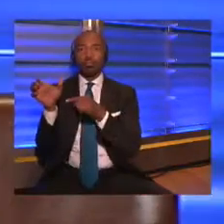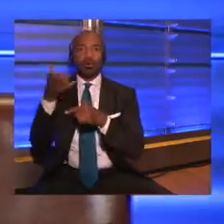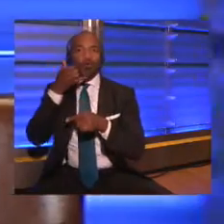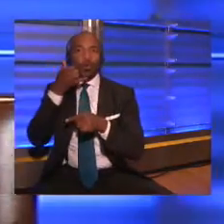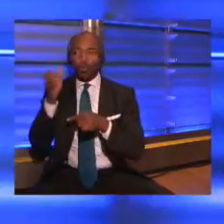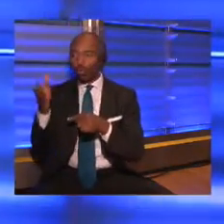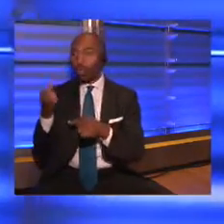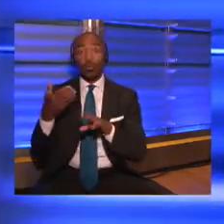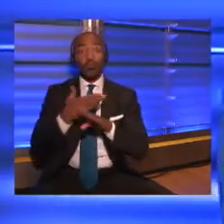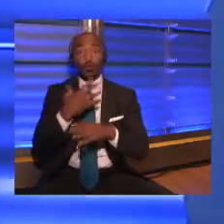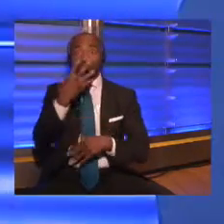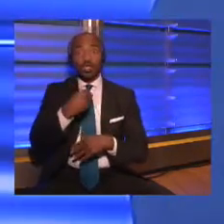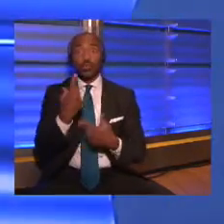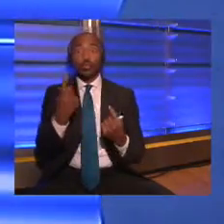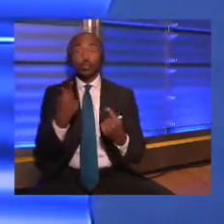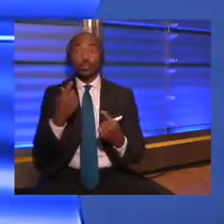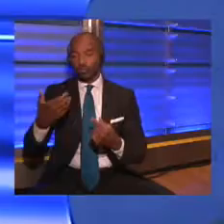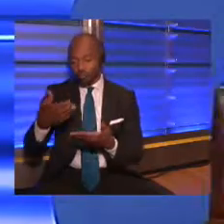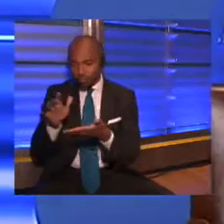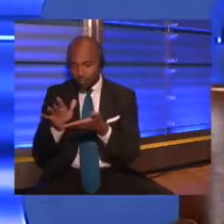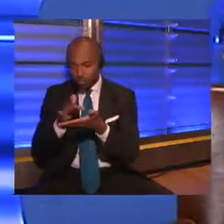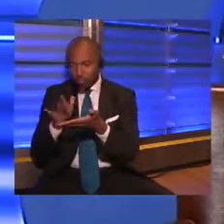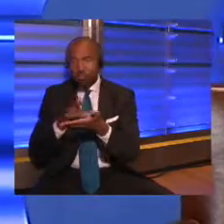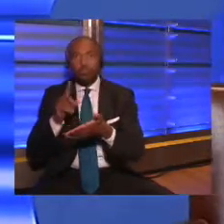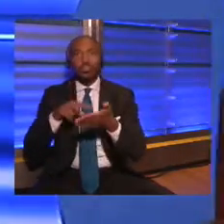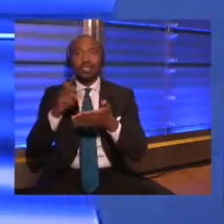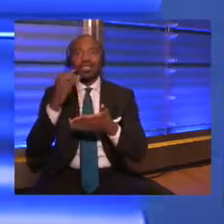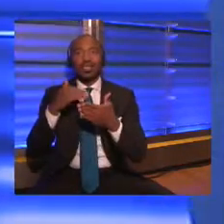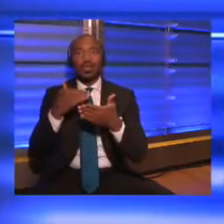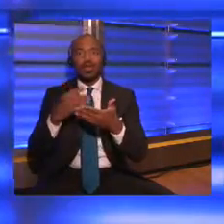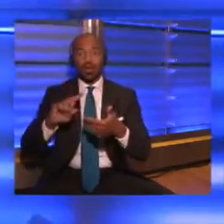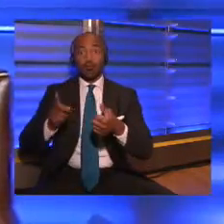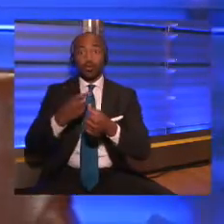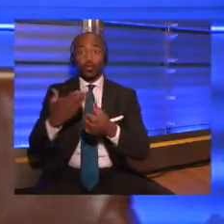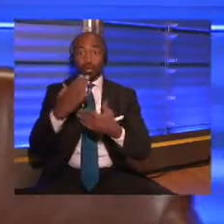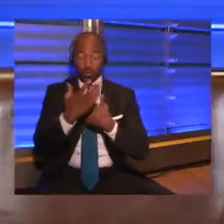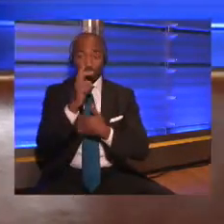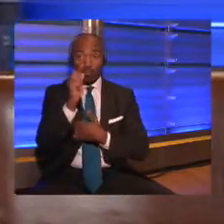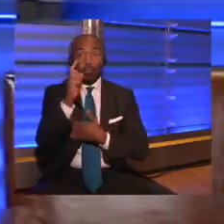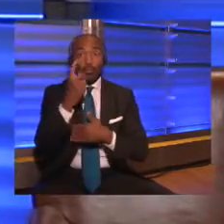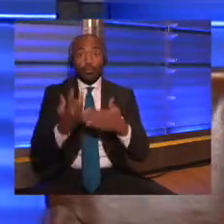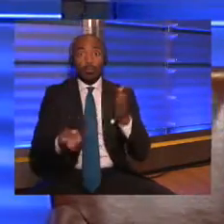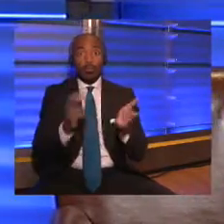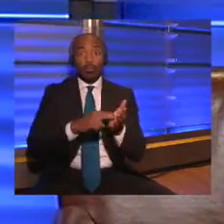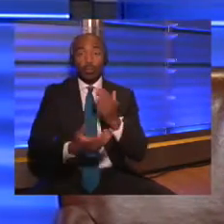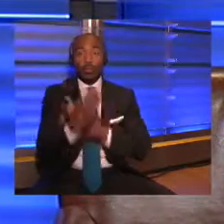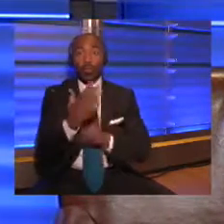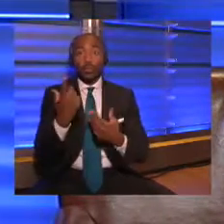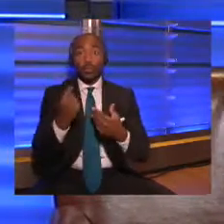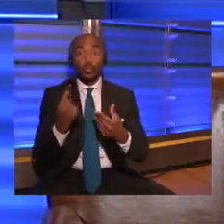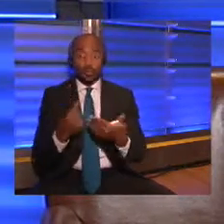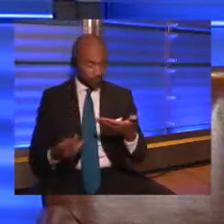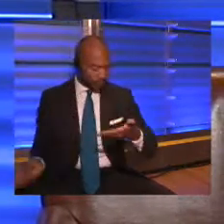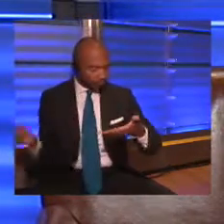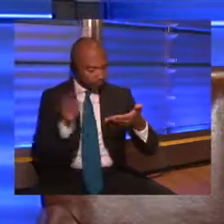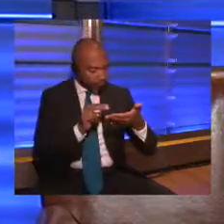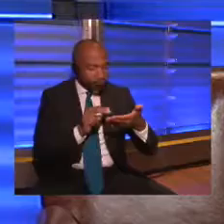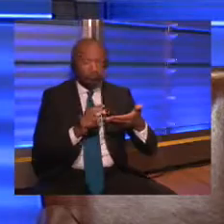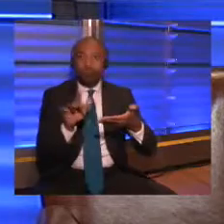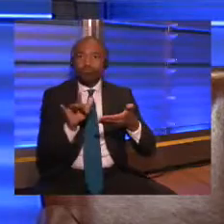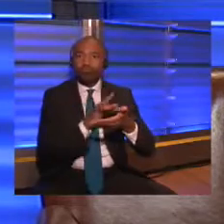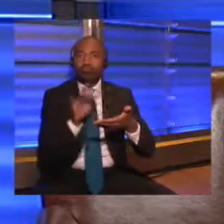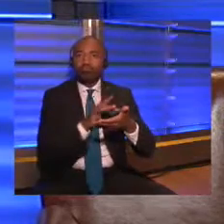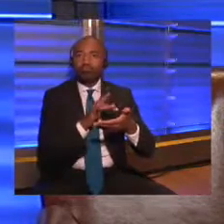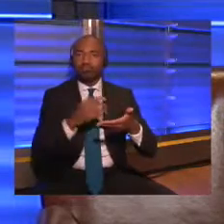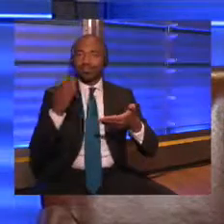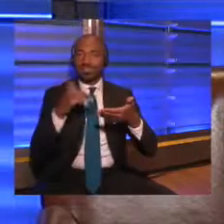sleep? Checking emails, right? What's the first thing we're doing in the morning? Checking emails. Now, what's crazy